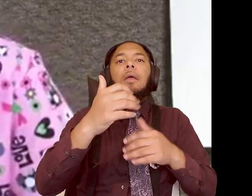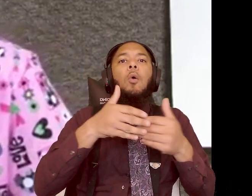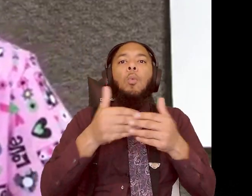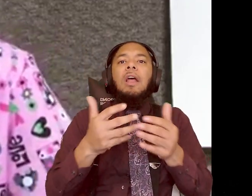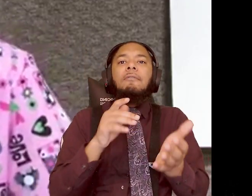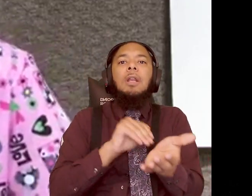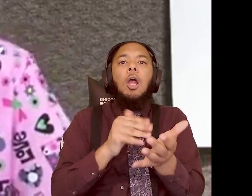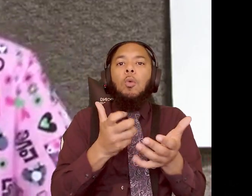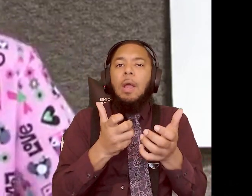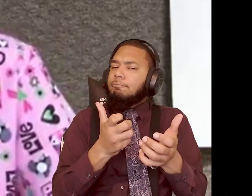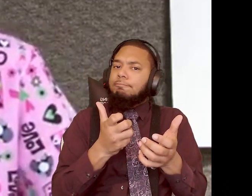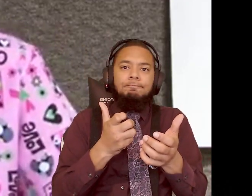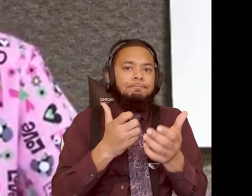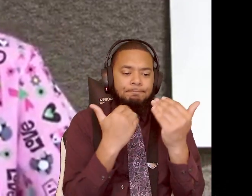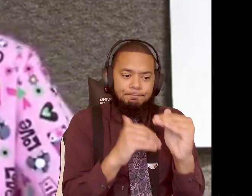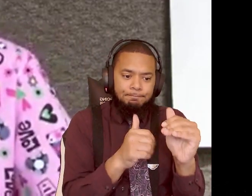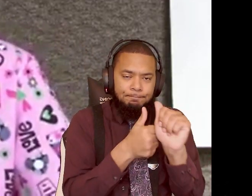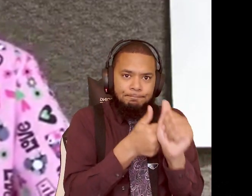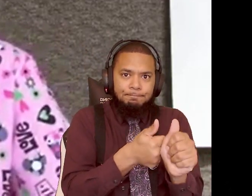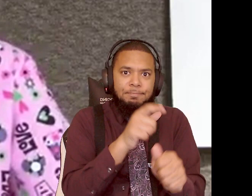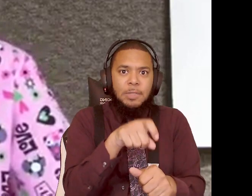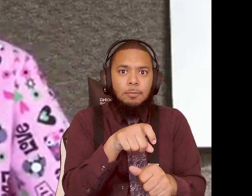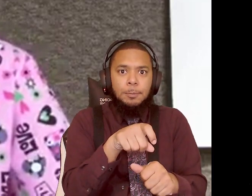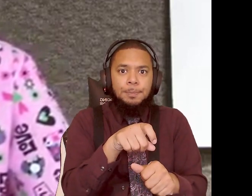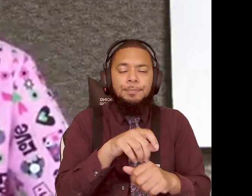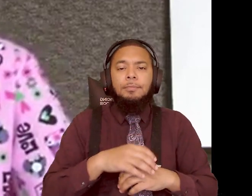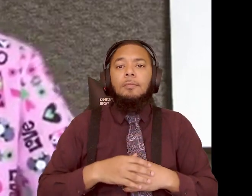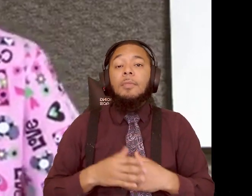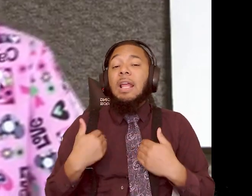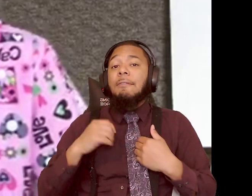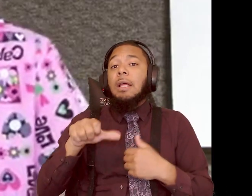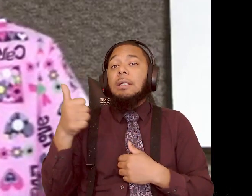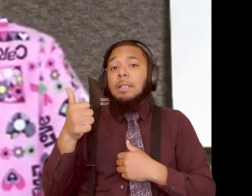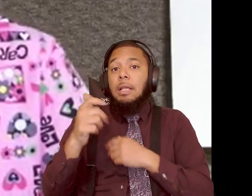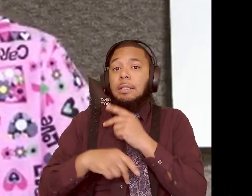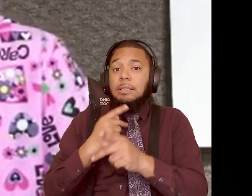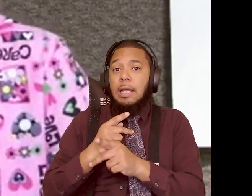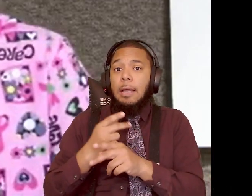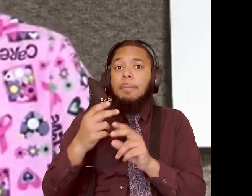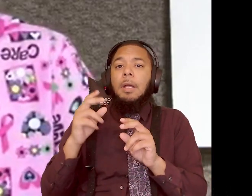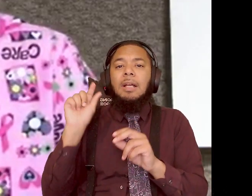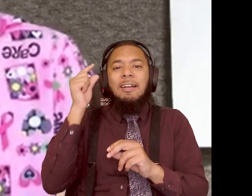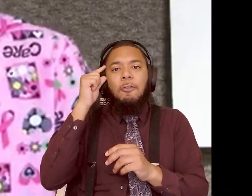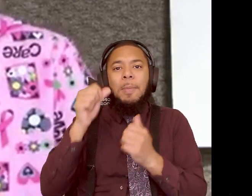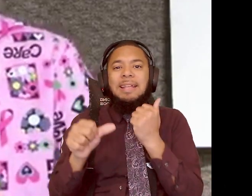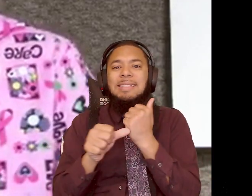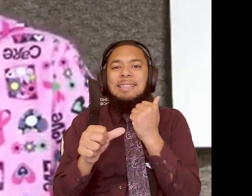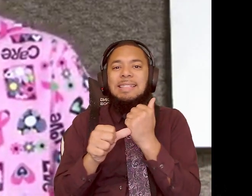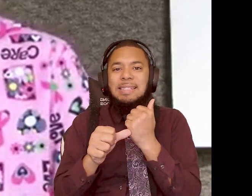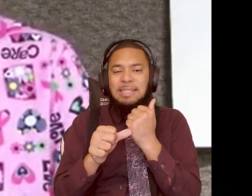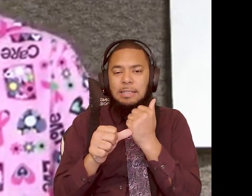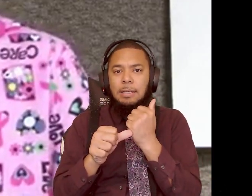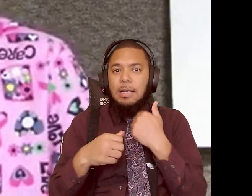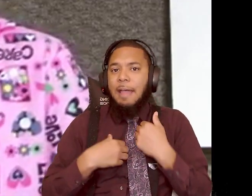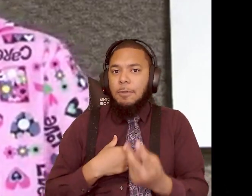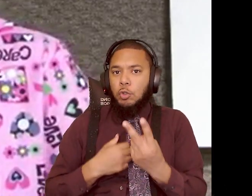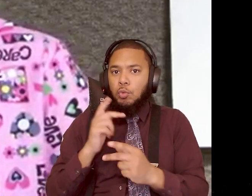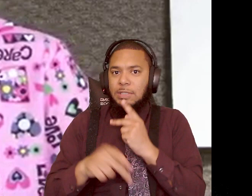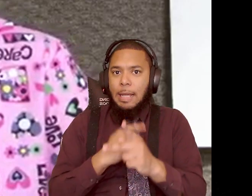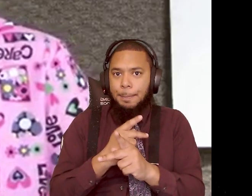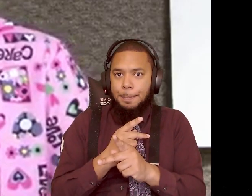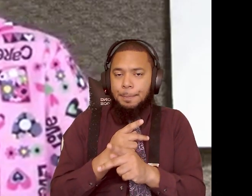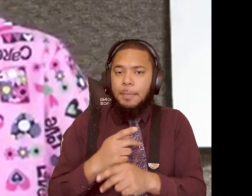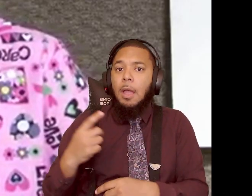third kind of medical care is a government-assisted care, and that has two kinds of plans. One is